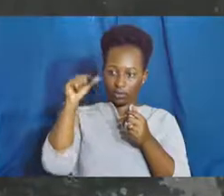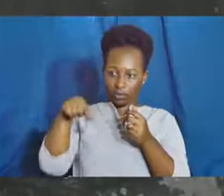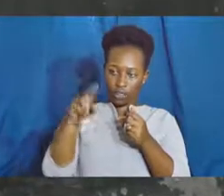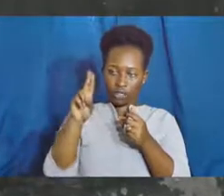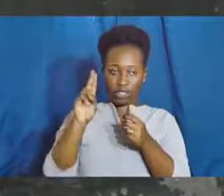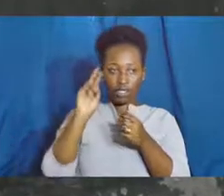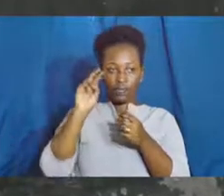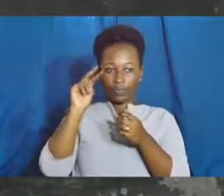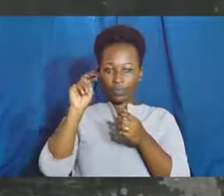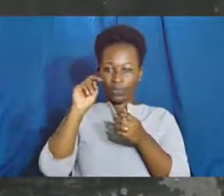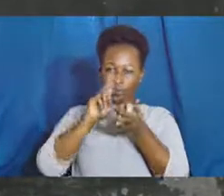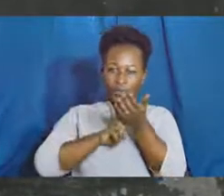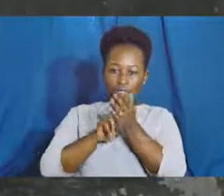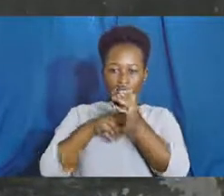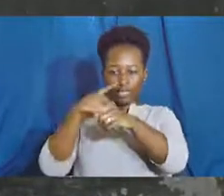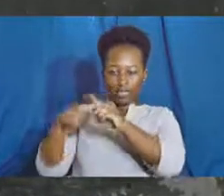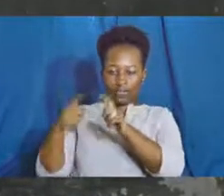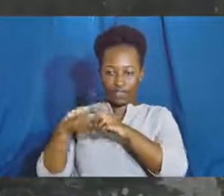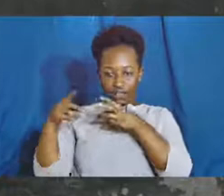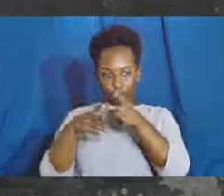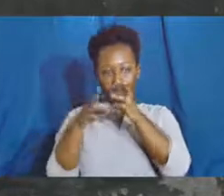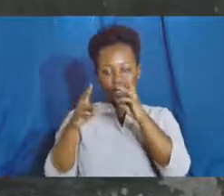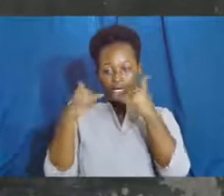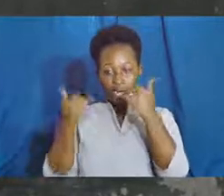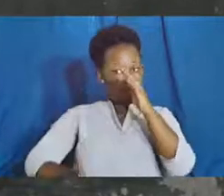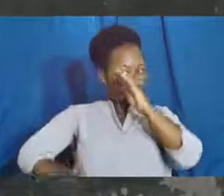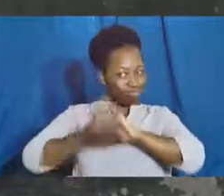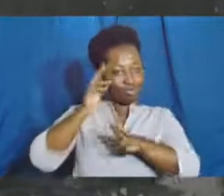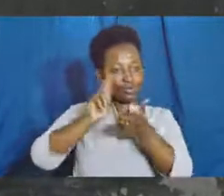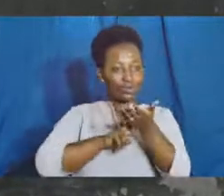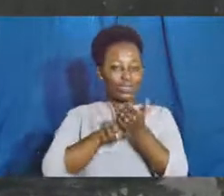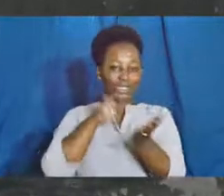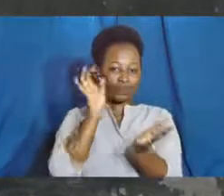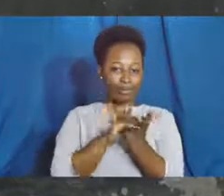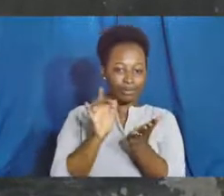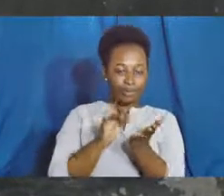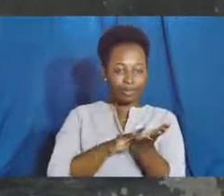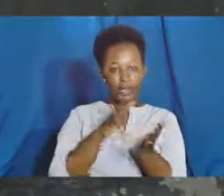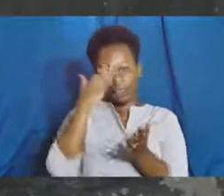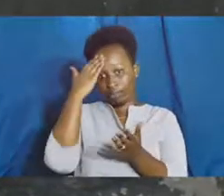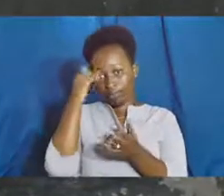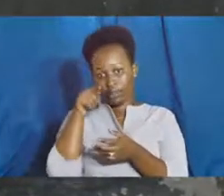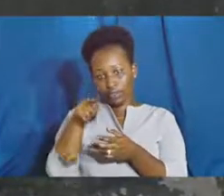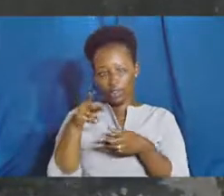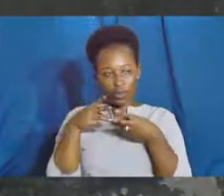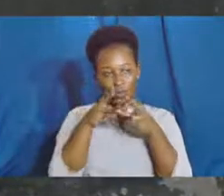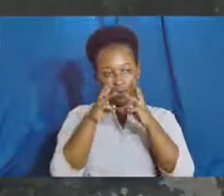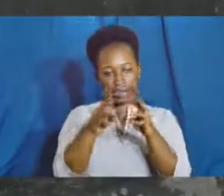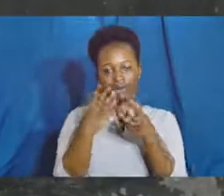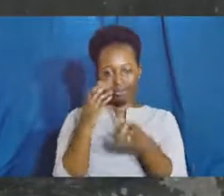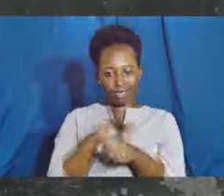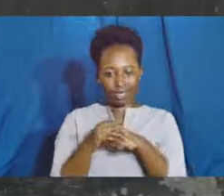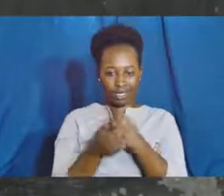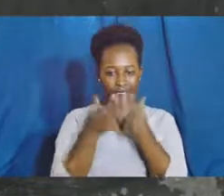methods. But let's be quick and then use a calculator because it is a way that is making easy